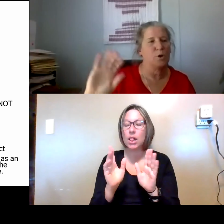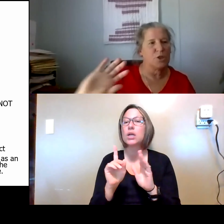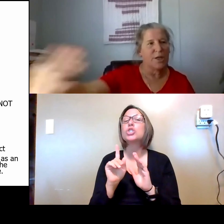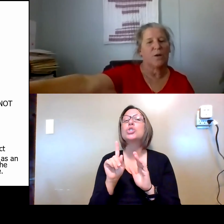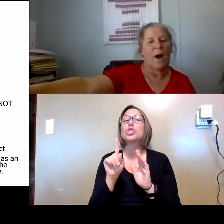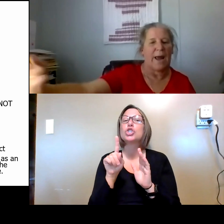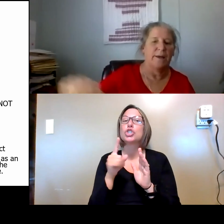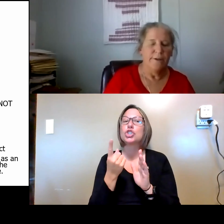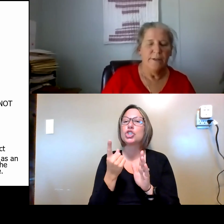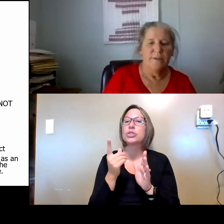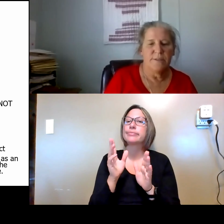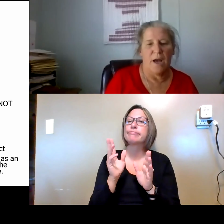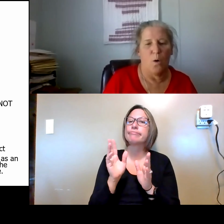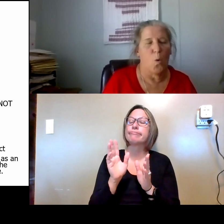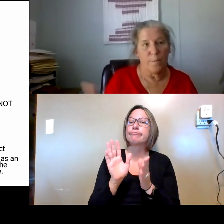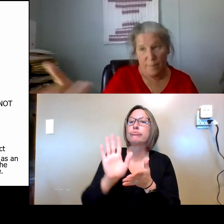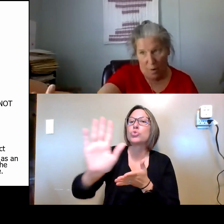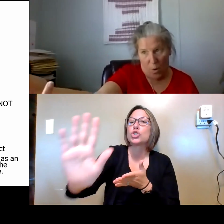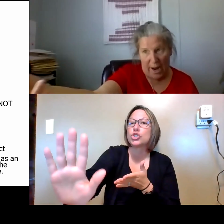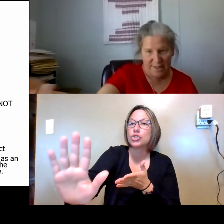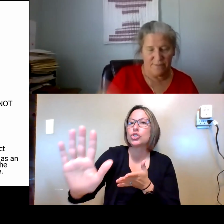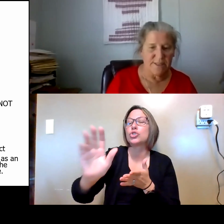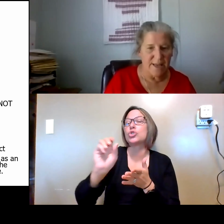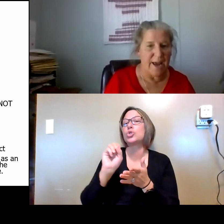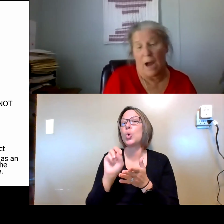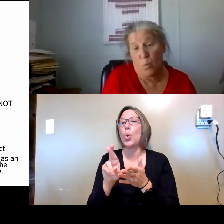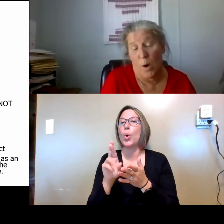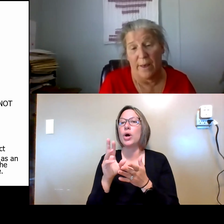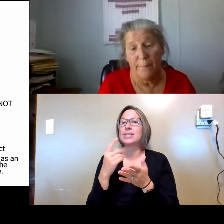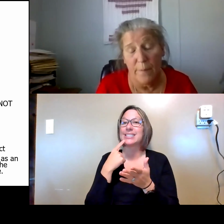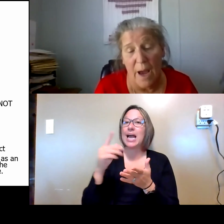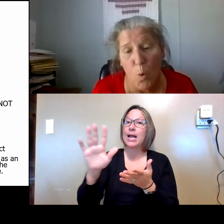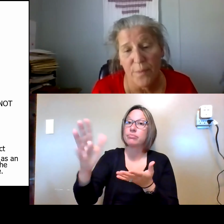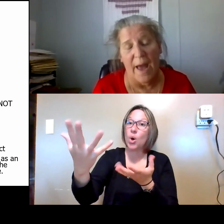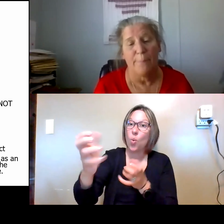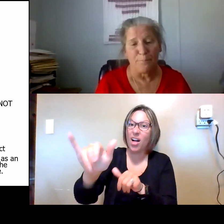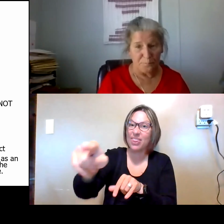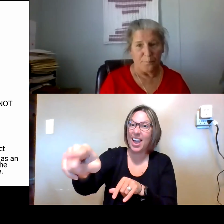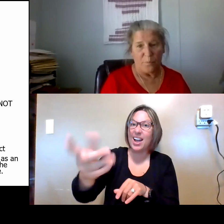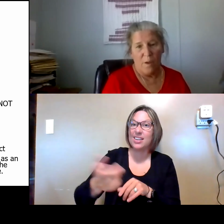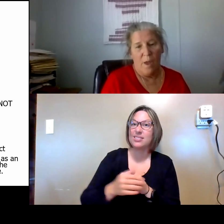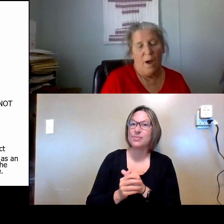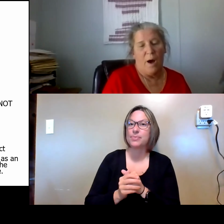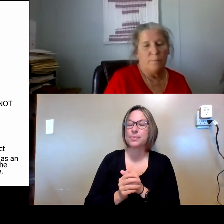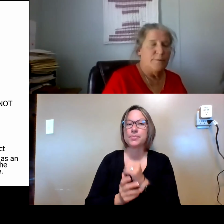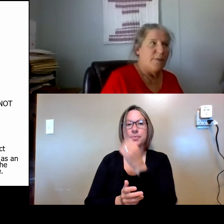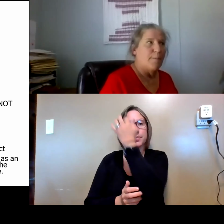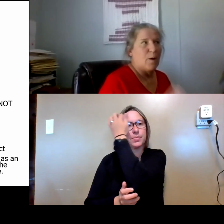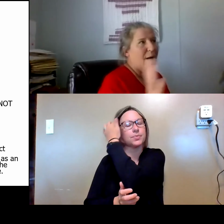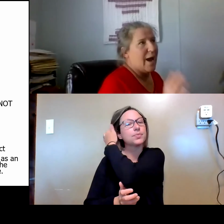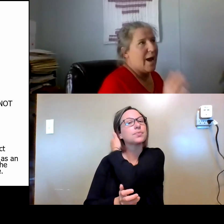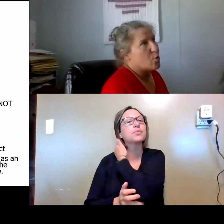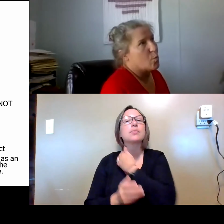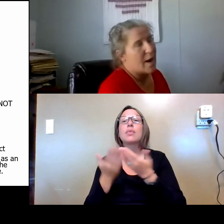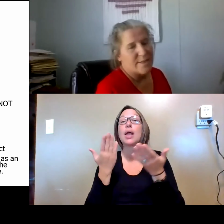or pushing it away. So, or as if to say, I want that. They